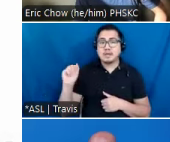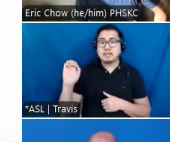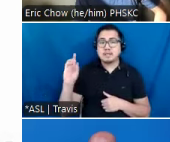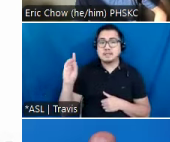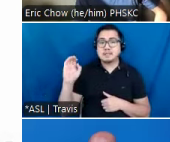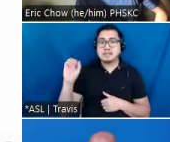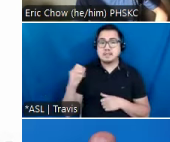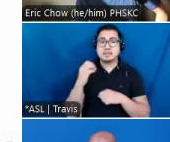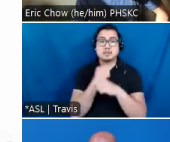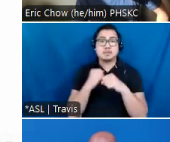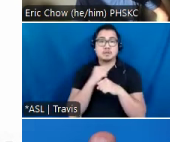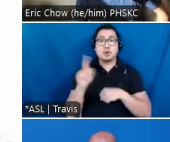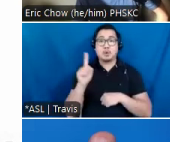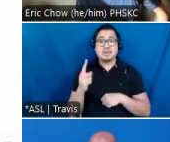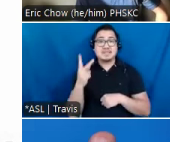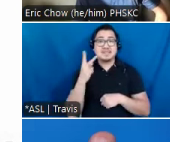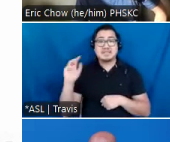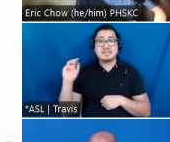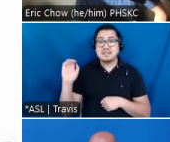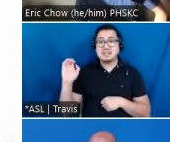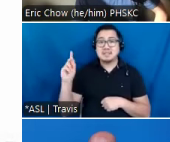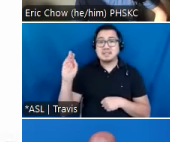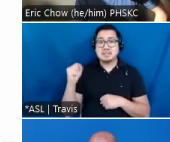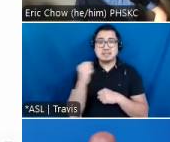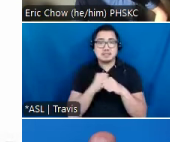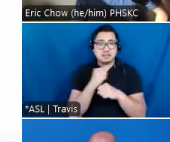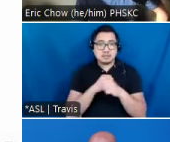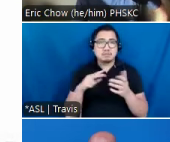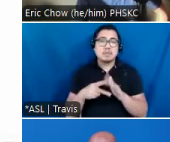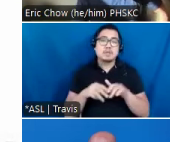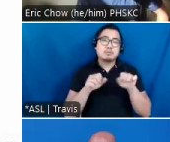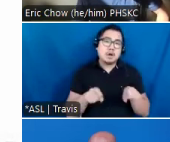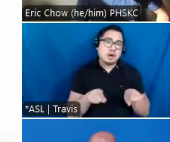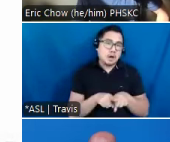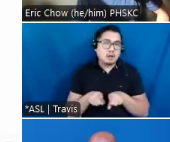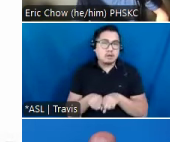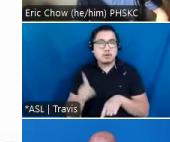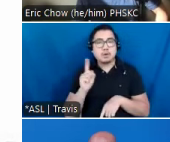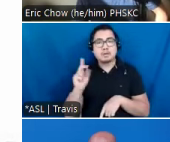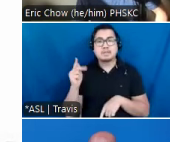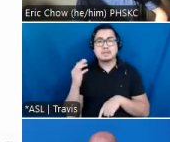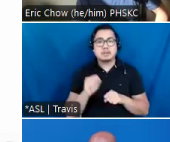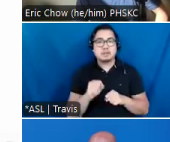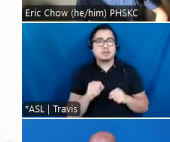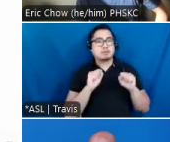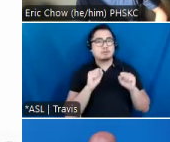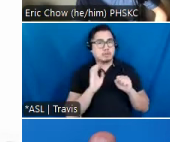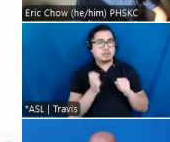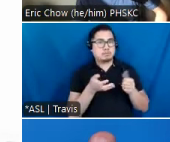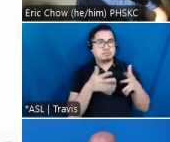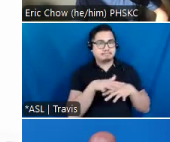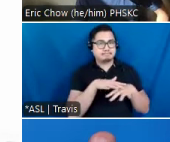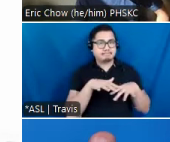where Aedes mosquitoes are is possibly also where dengue is. So far,